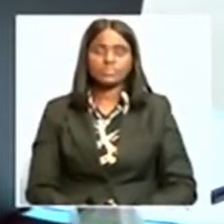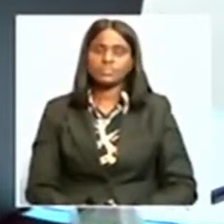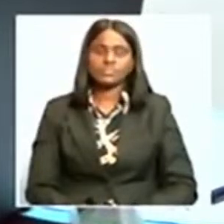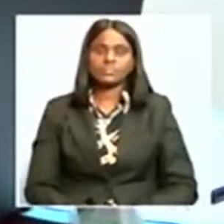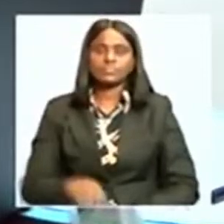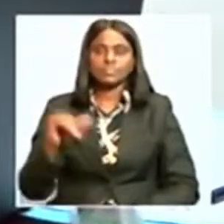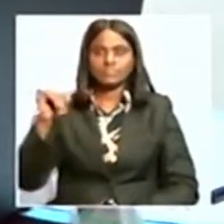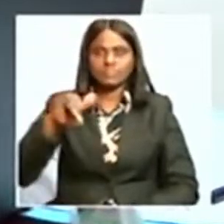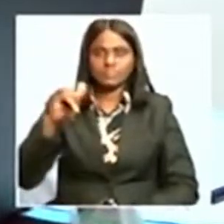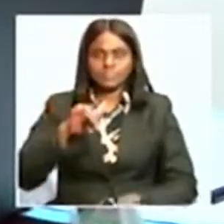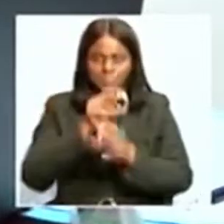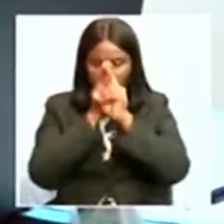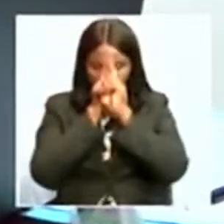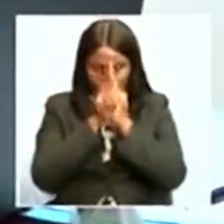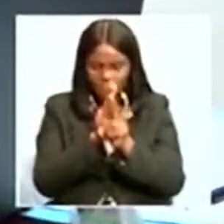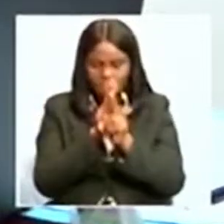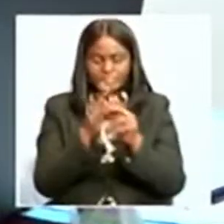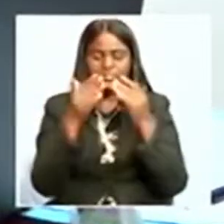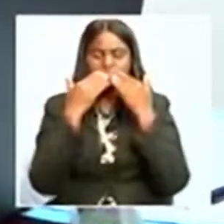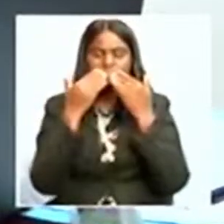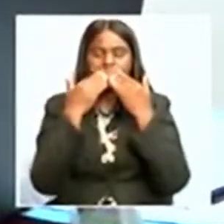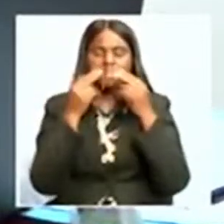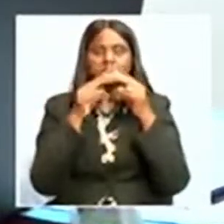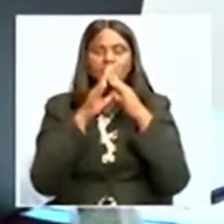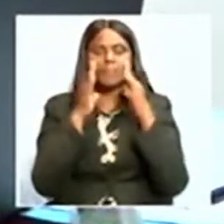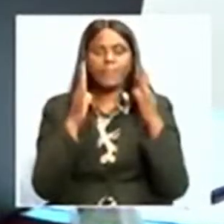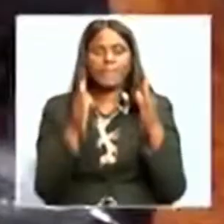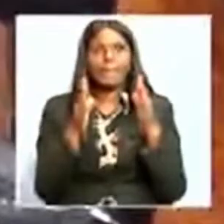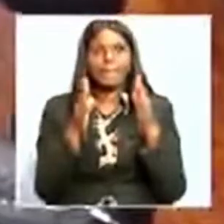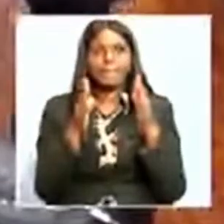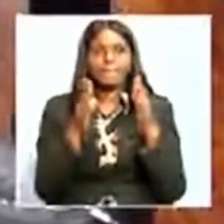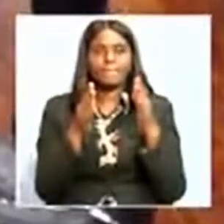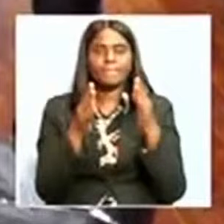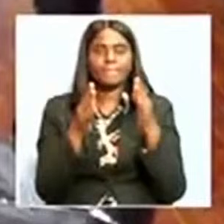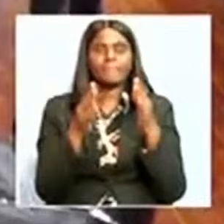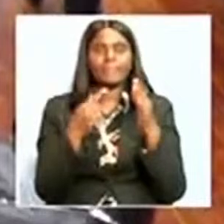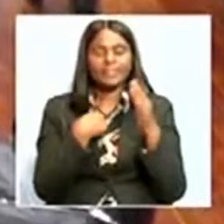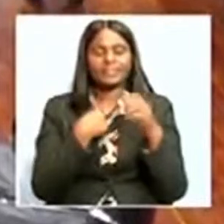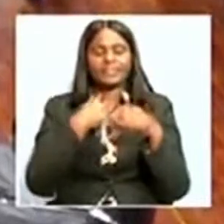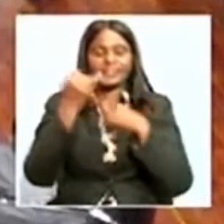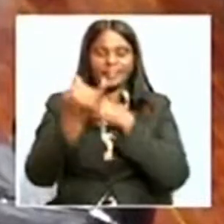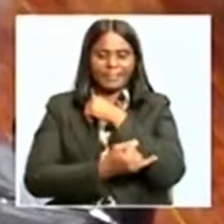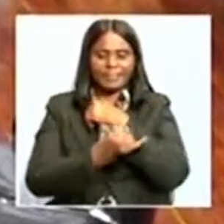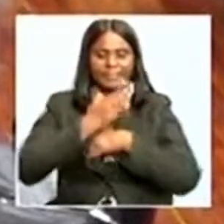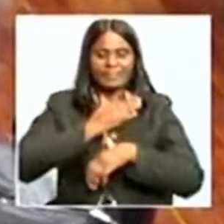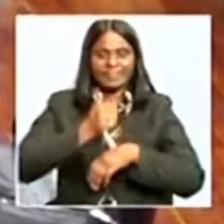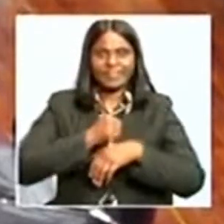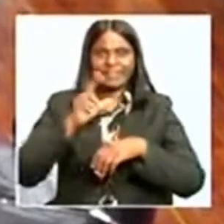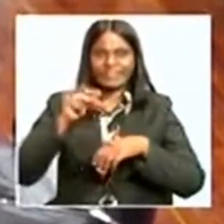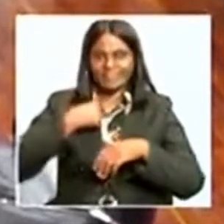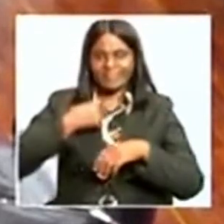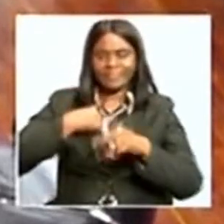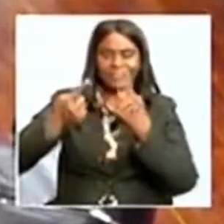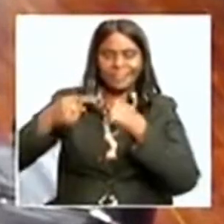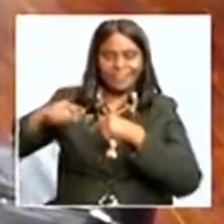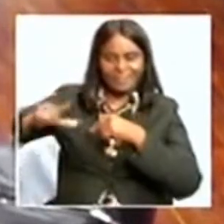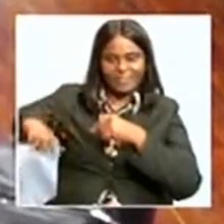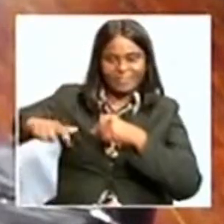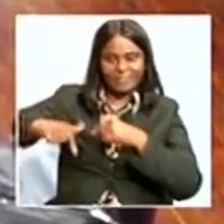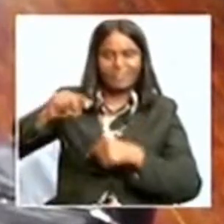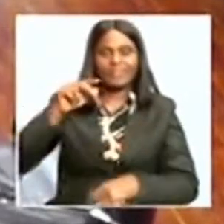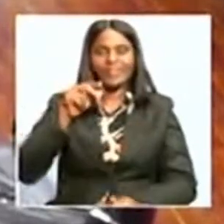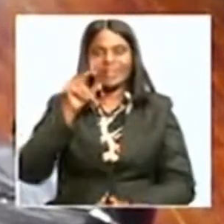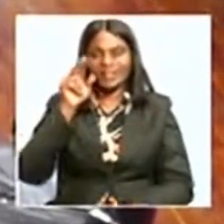Yes, Honorable. Thank you so much. I never introduced myself. I think I came a bit late. Honorable